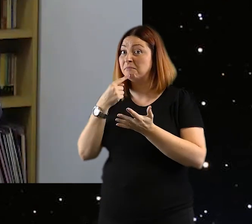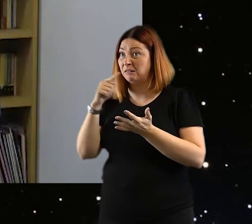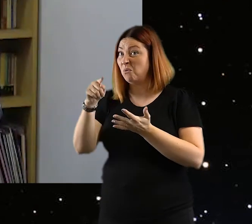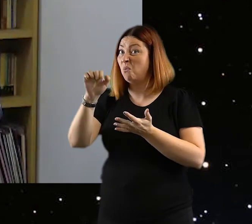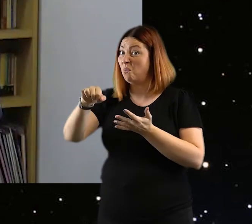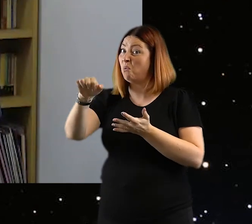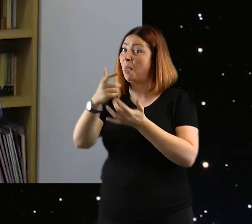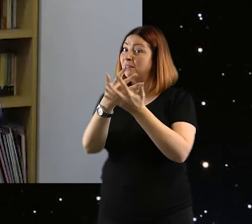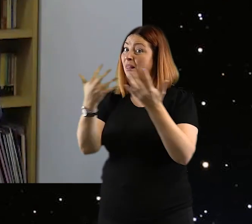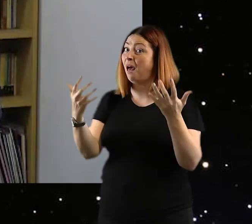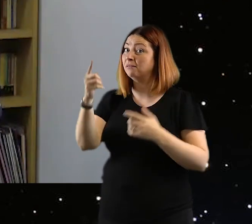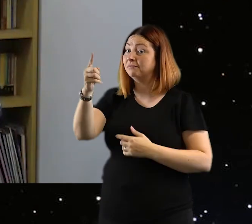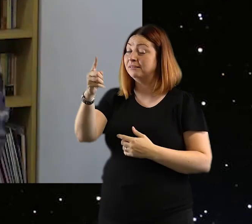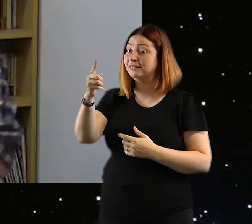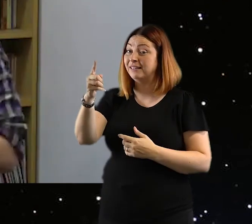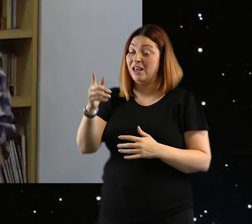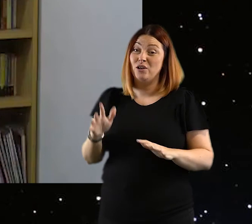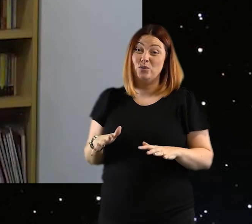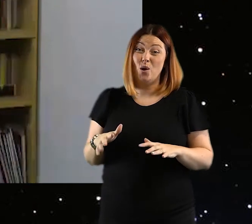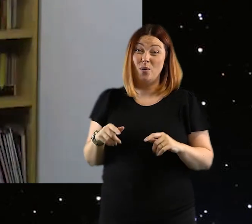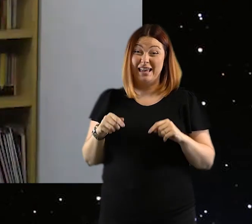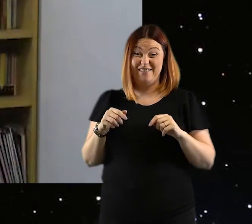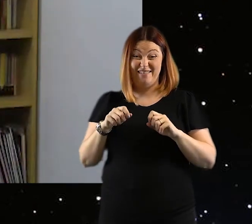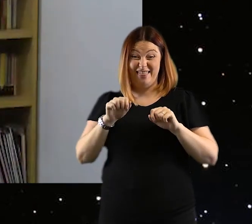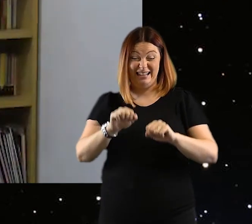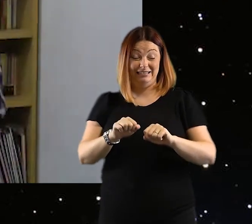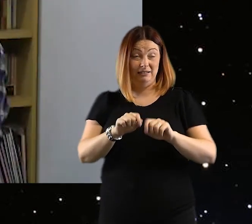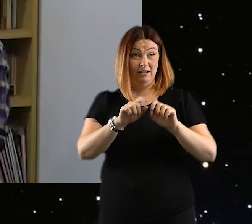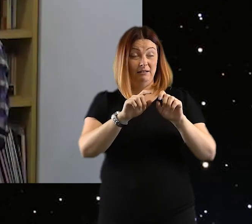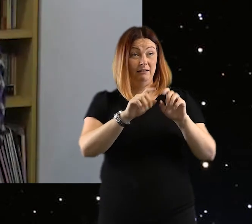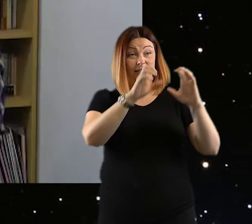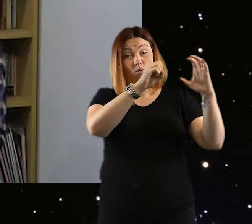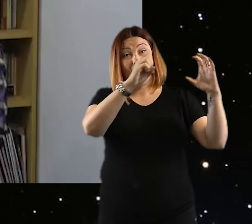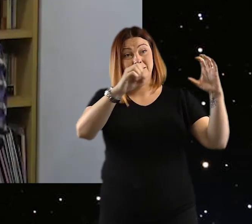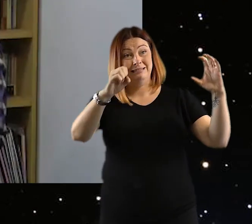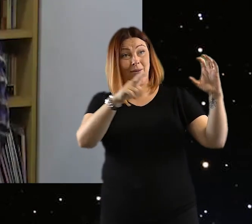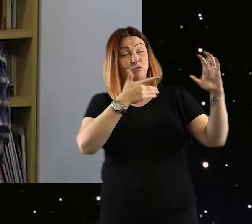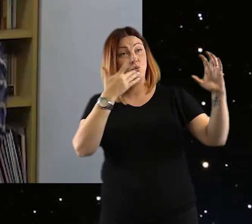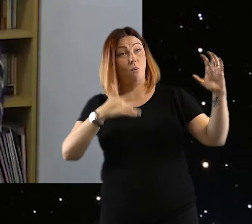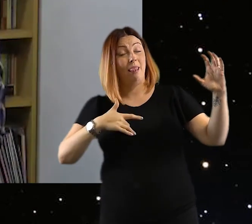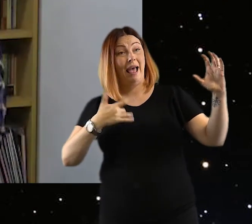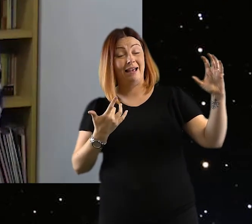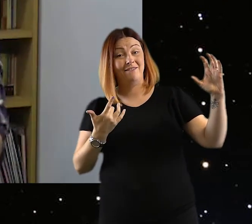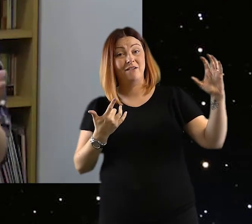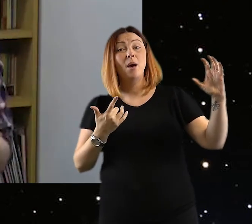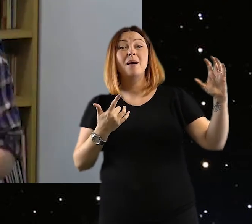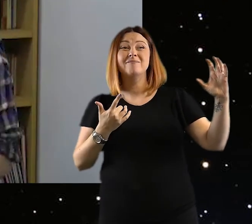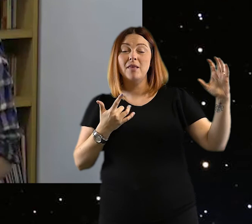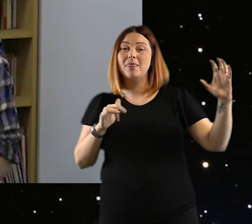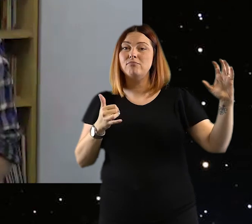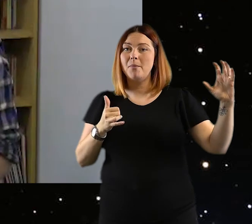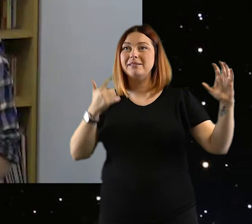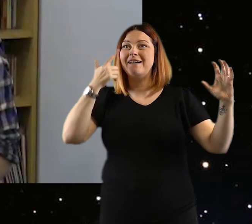So that's another one. So even if this is a totally sort of barren system with no life at all, the overall probability